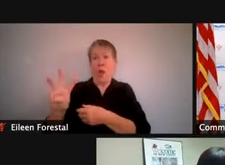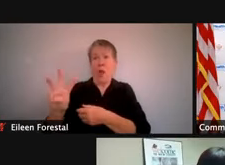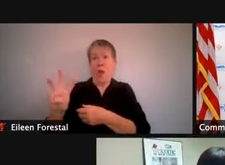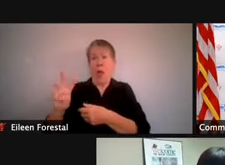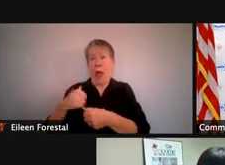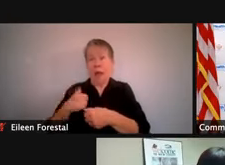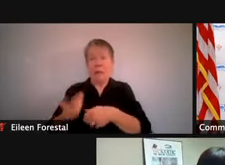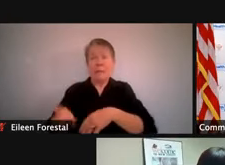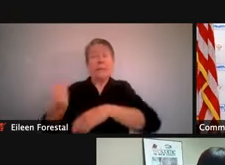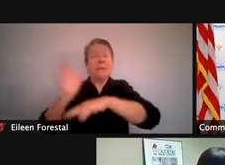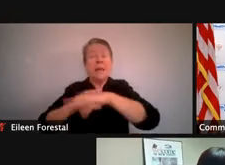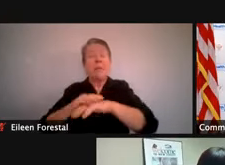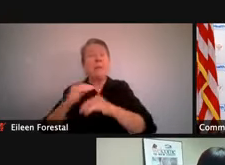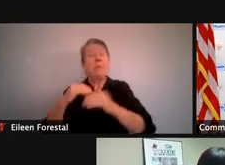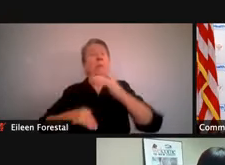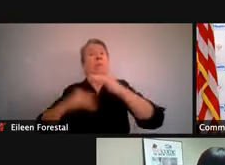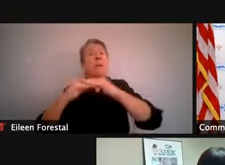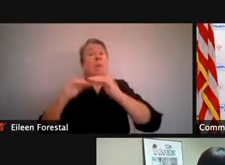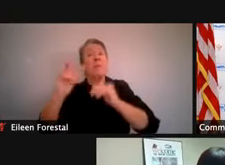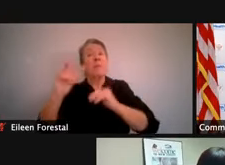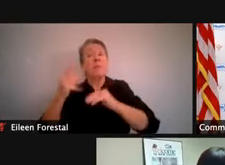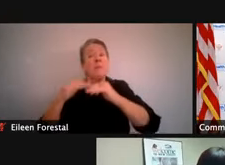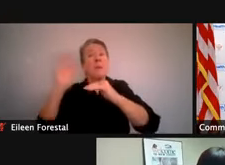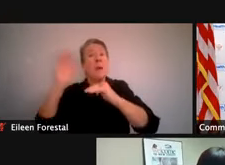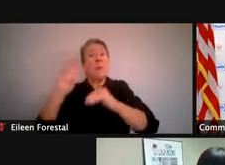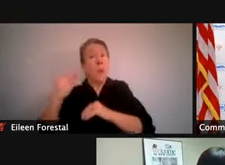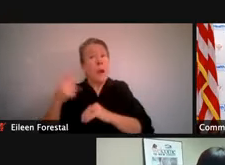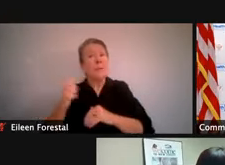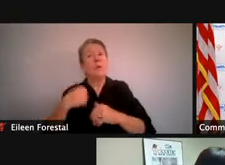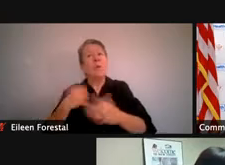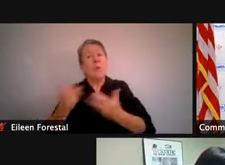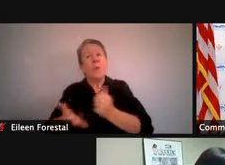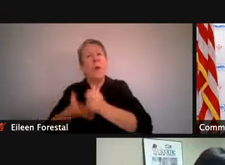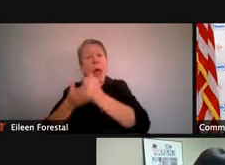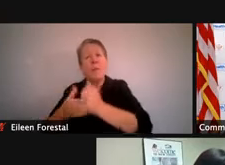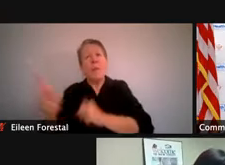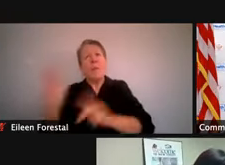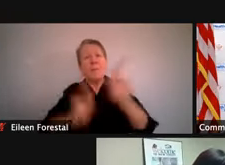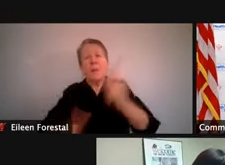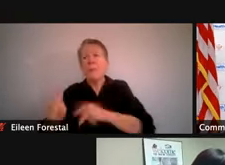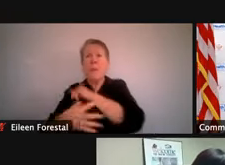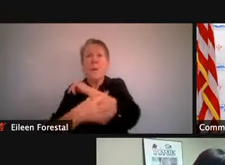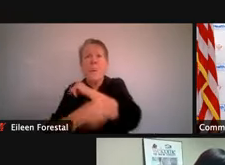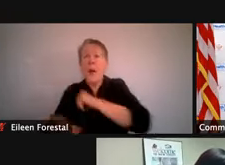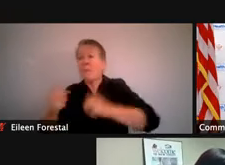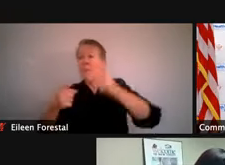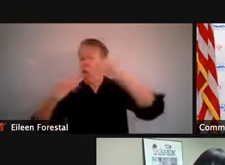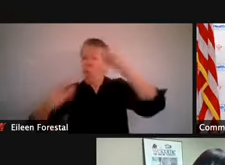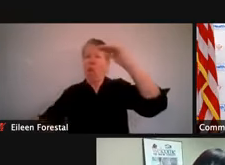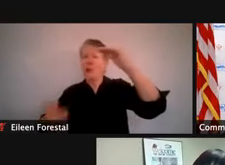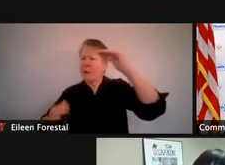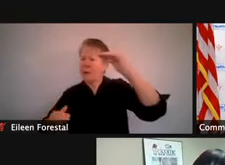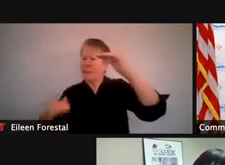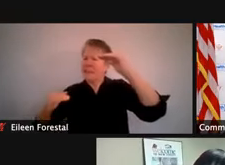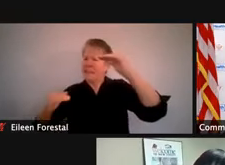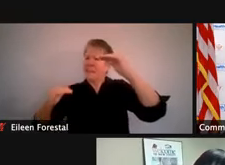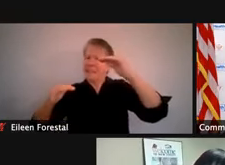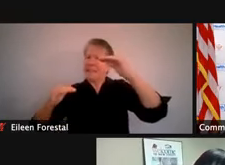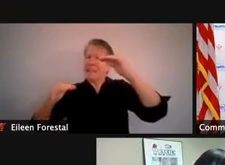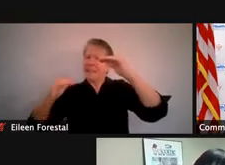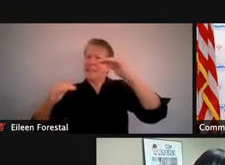many people from under the poverty line as possible. And there are no plans at all to change the schedule on minimum